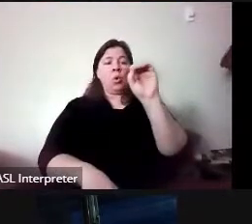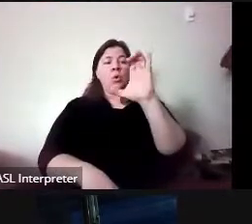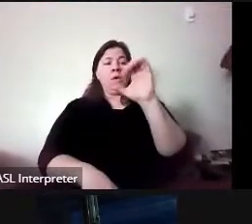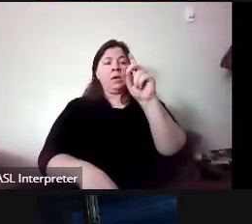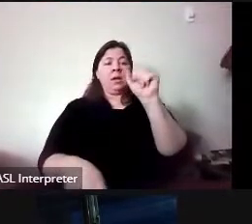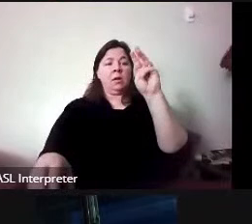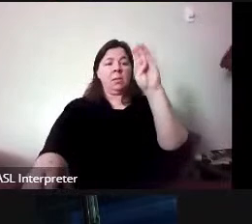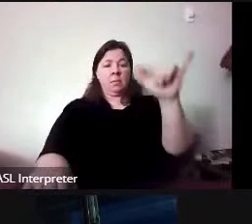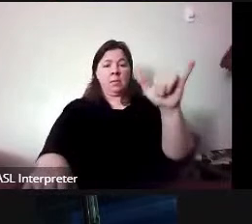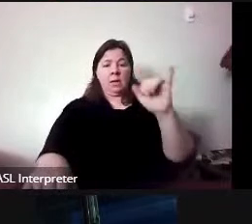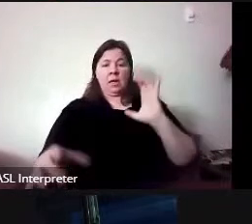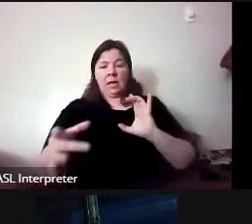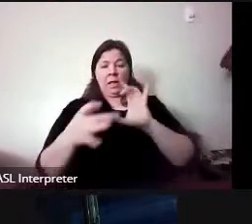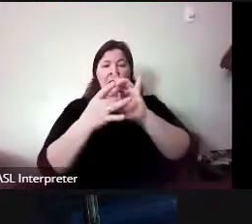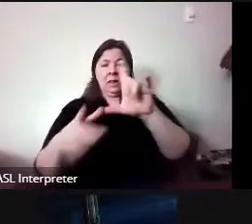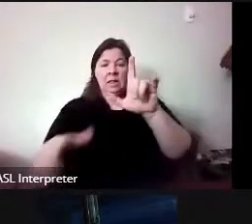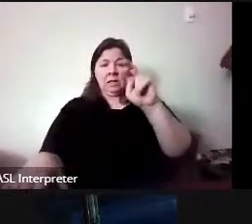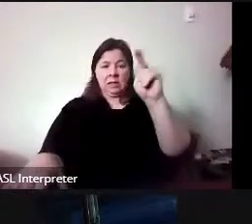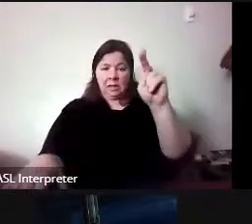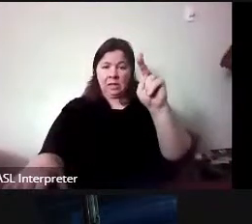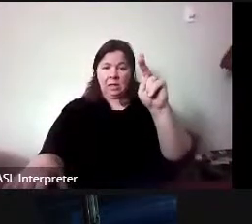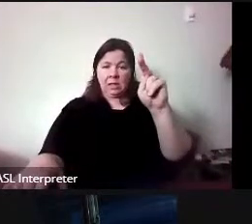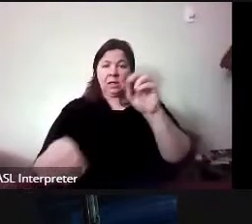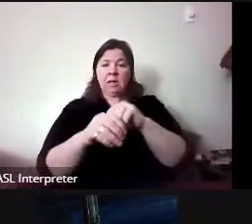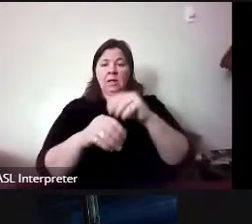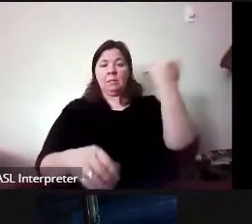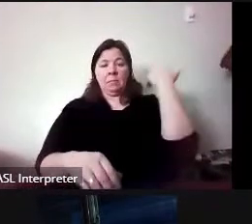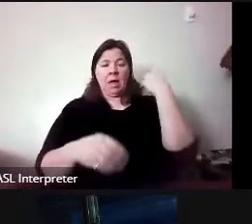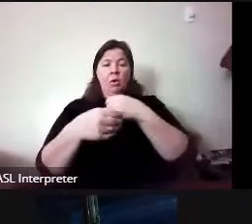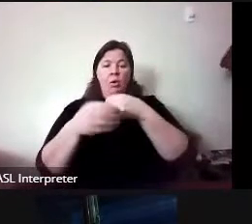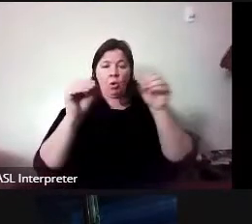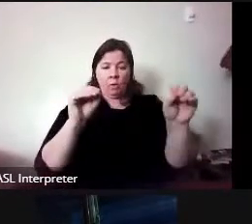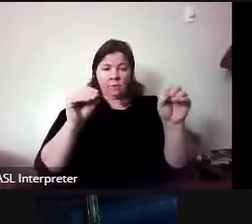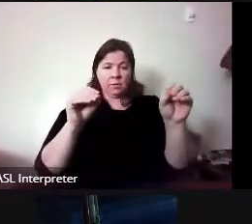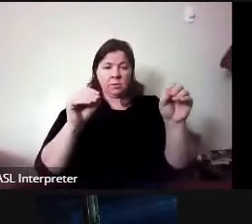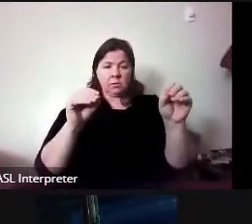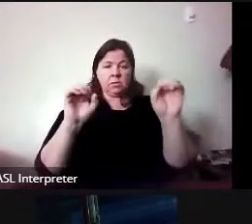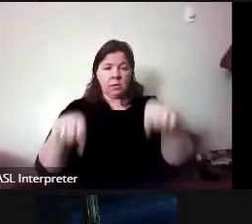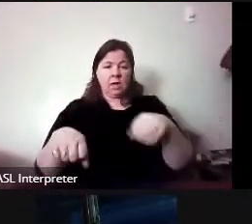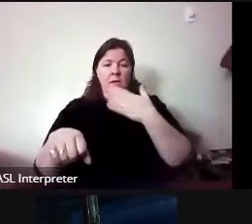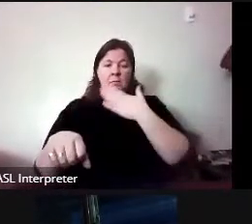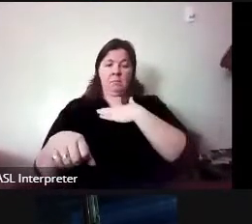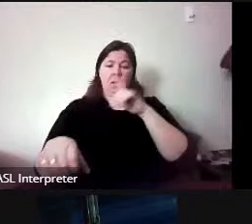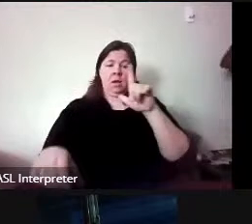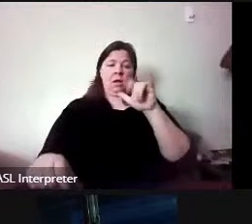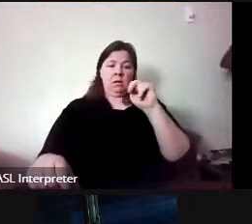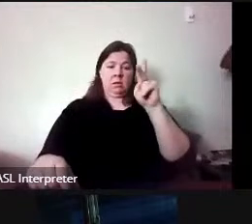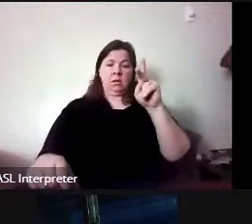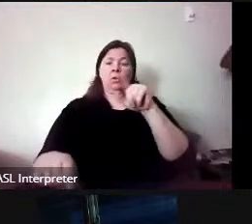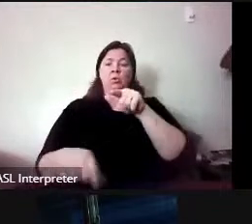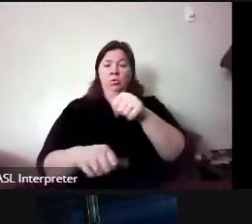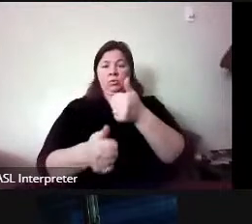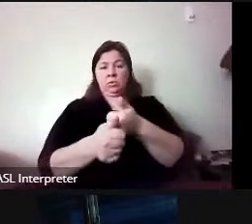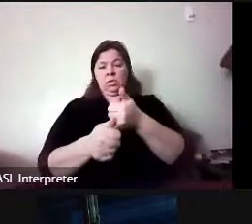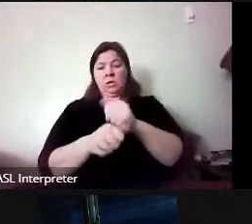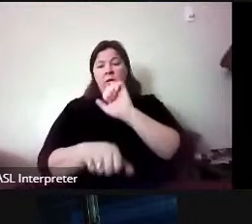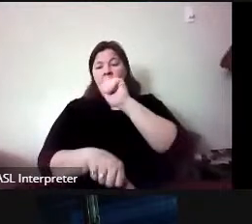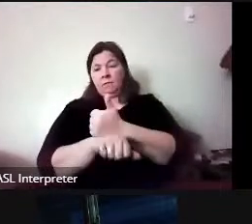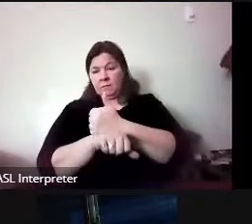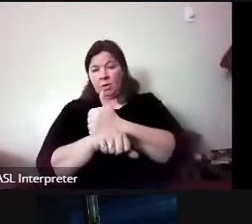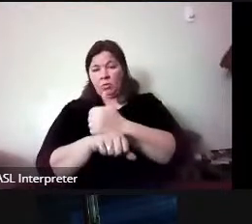under My Links in the back office. You go into My Links in your back office. Once you've registered as a founder and signed the